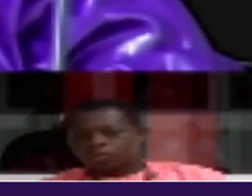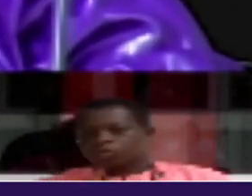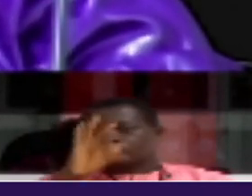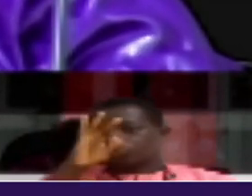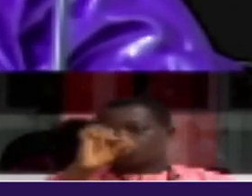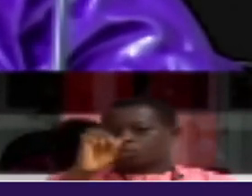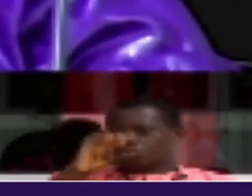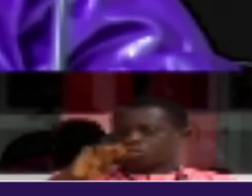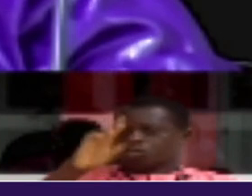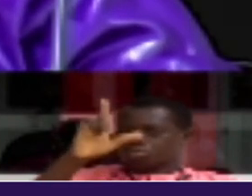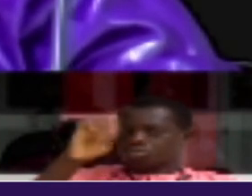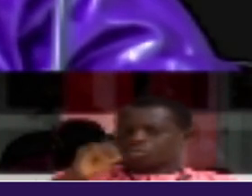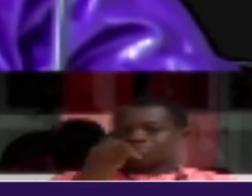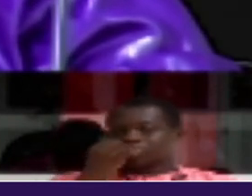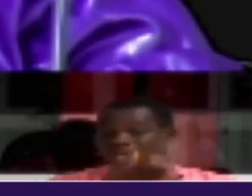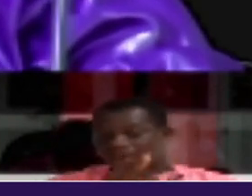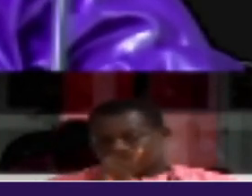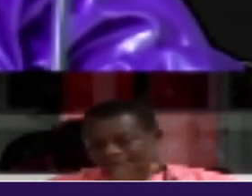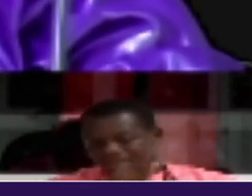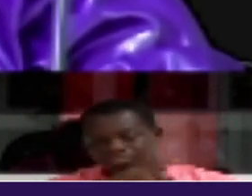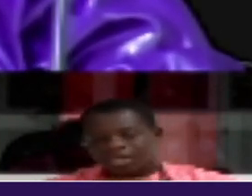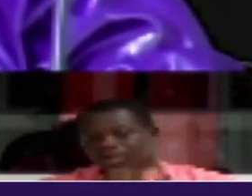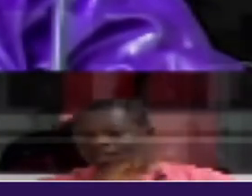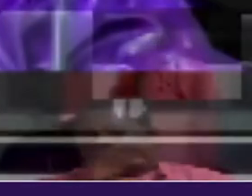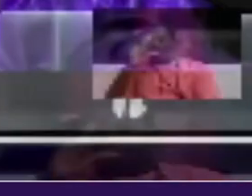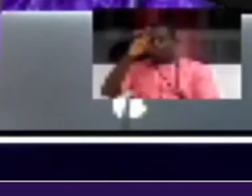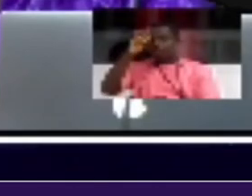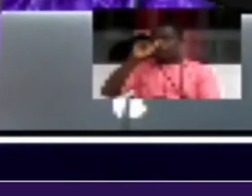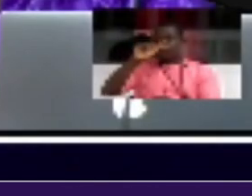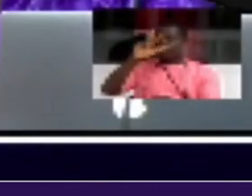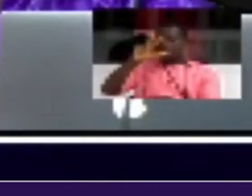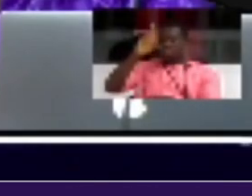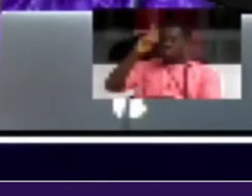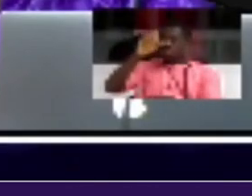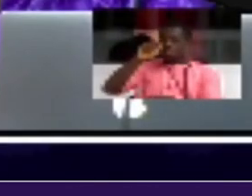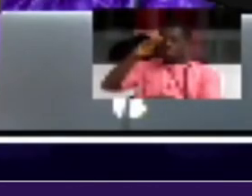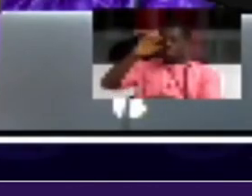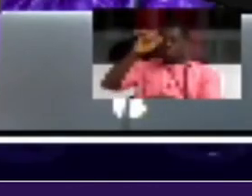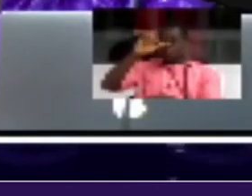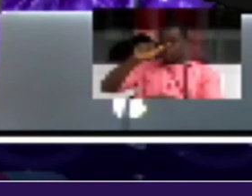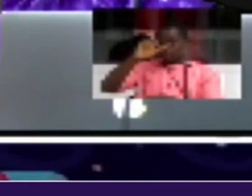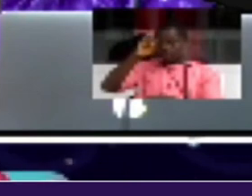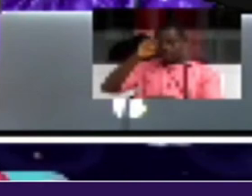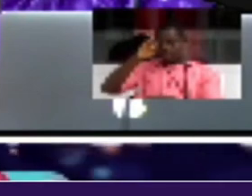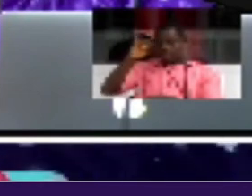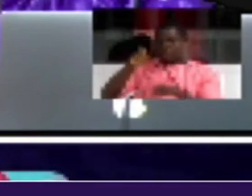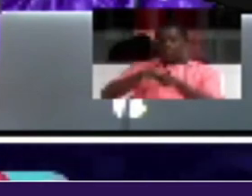Tumbul said that he was Dawda Nyassi, a member of the rebels from Liberia.